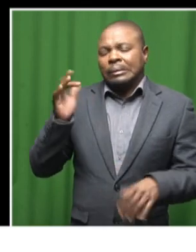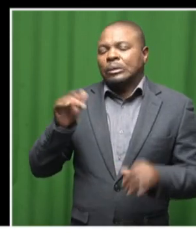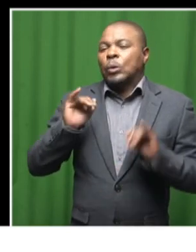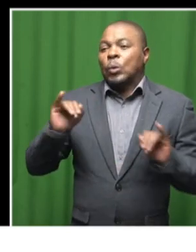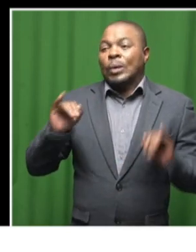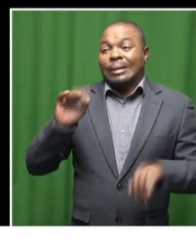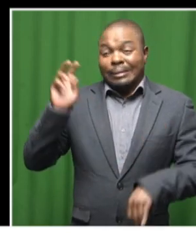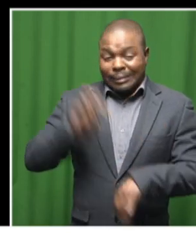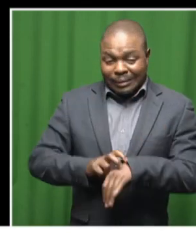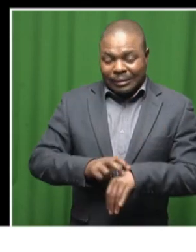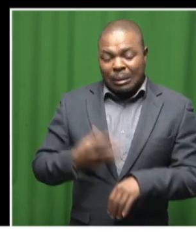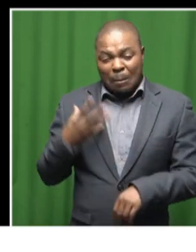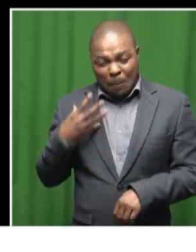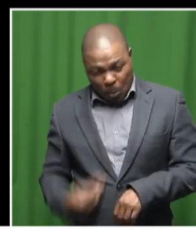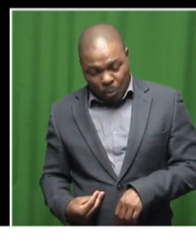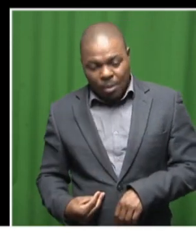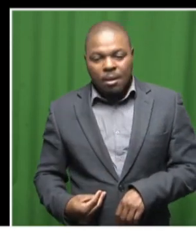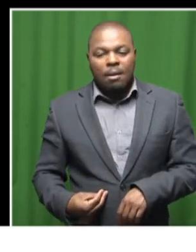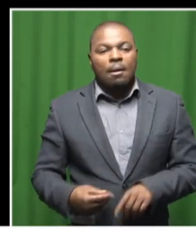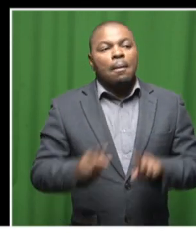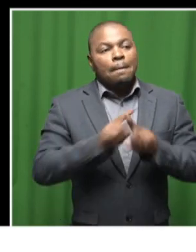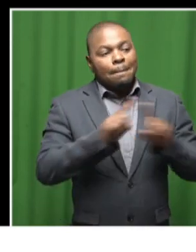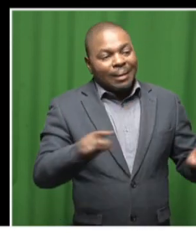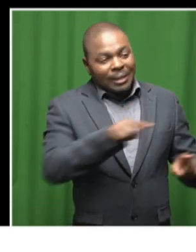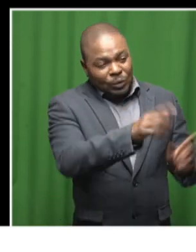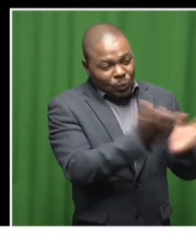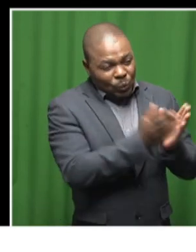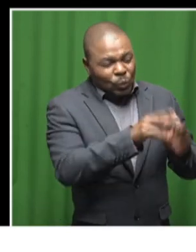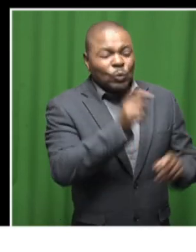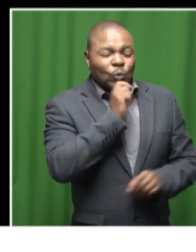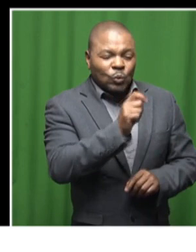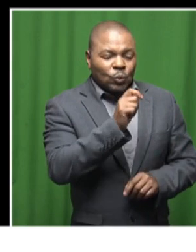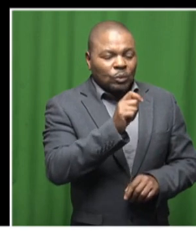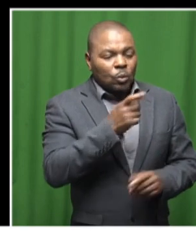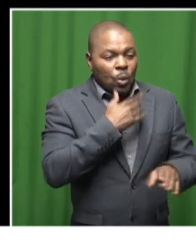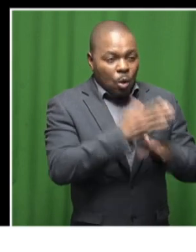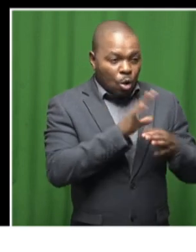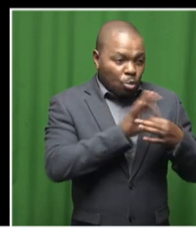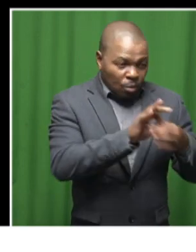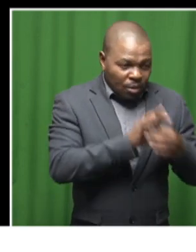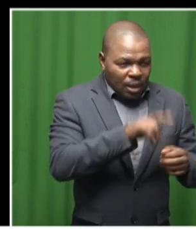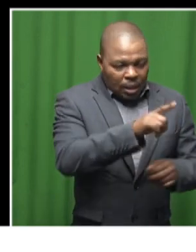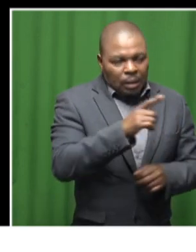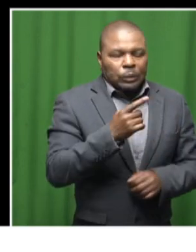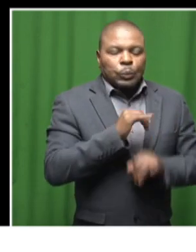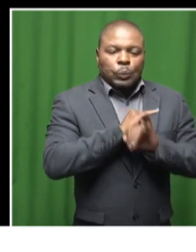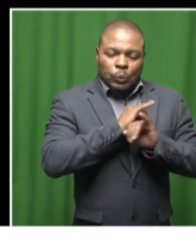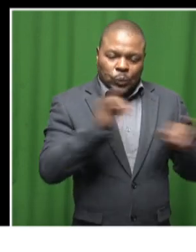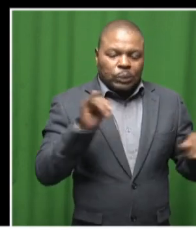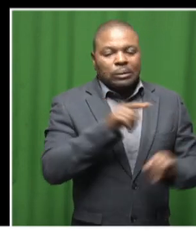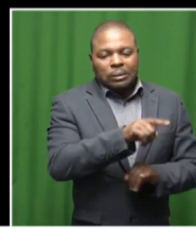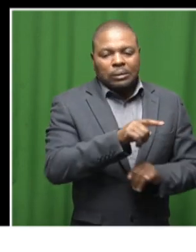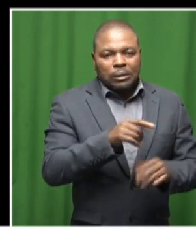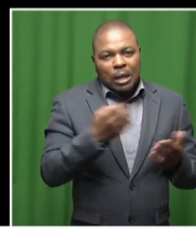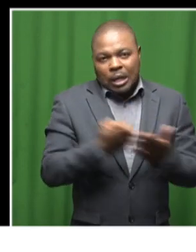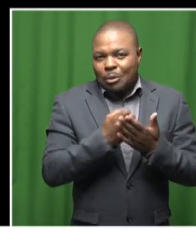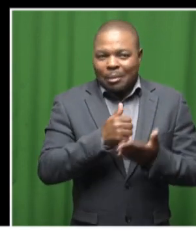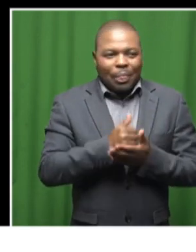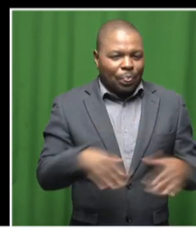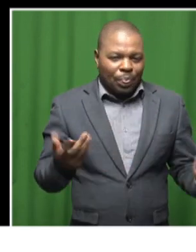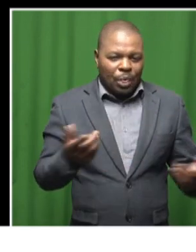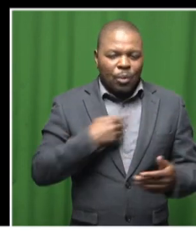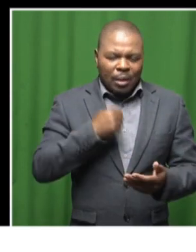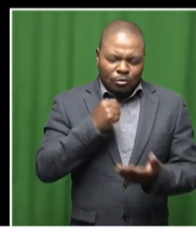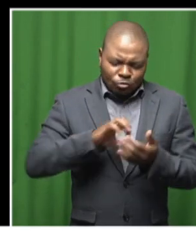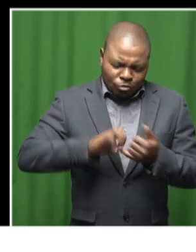the schools that we work with are already in dire need. And as I said, the economy is not helping. So we're trying to make sure that all